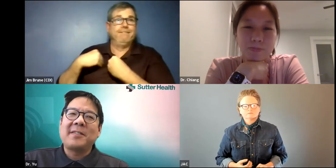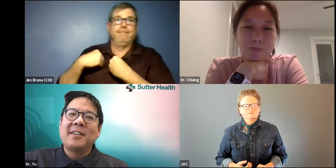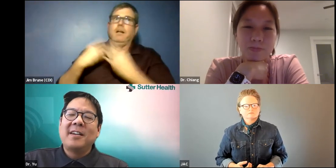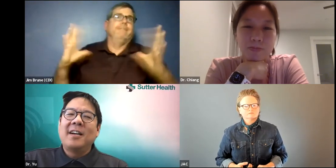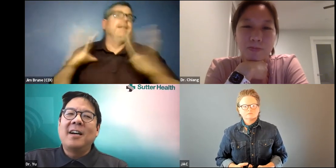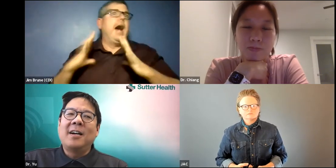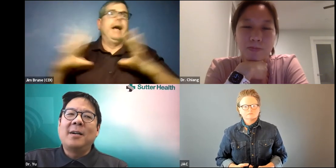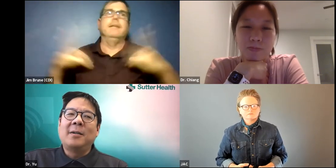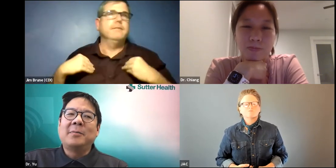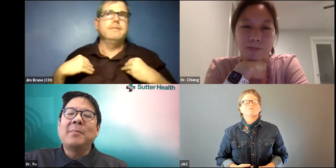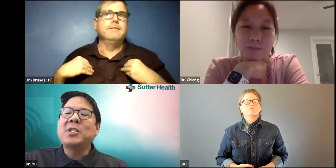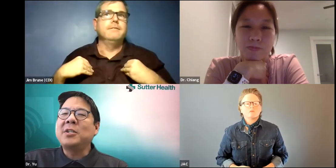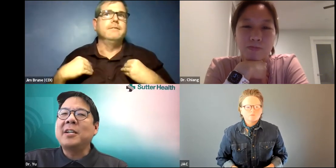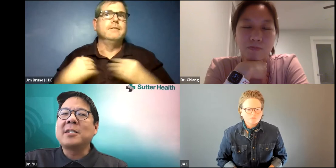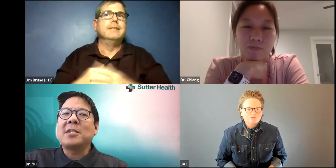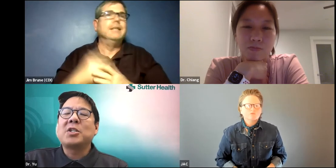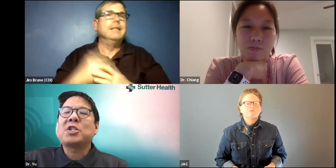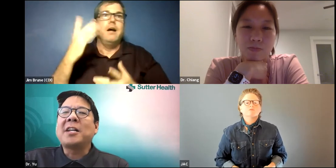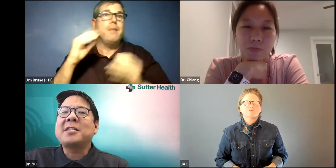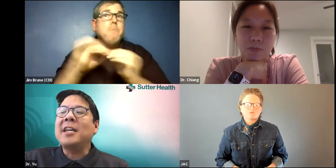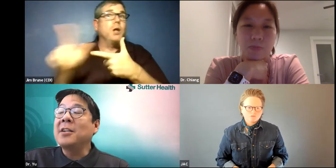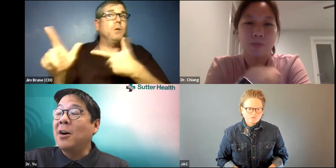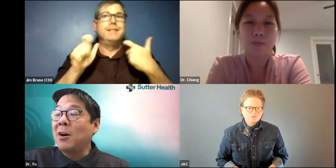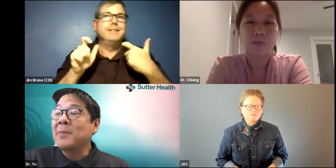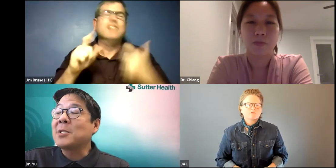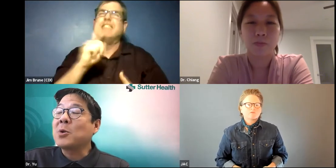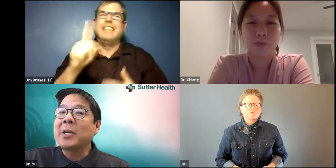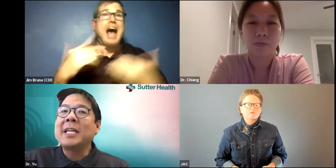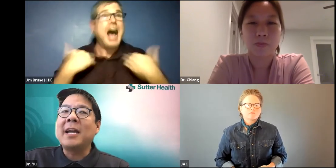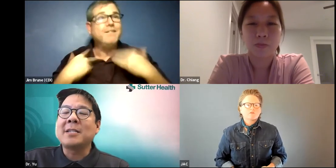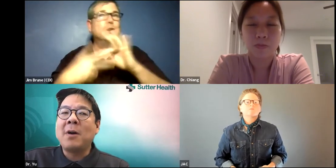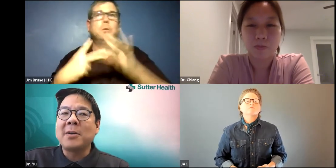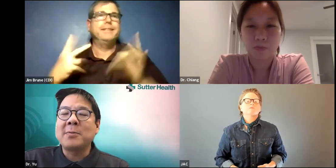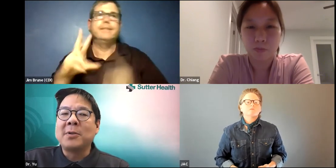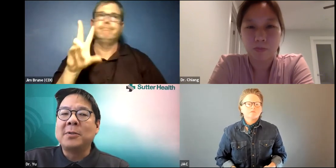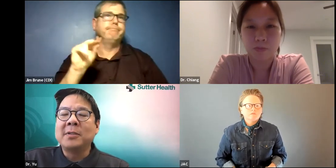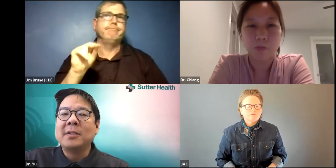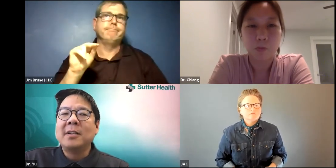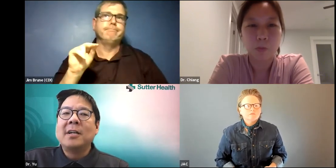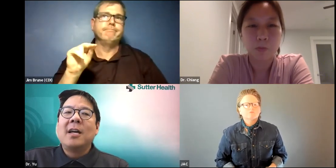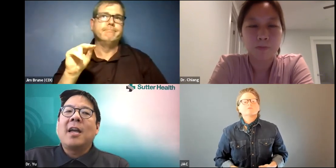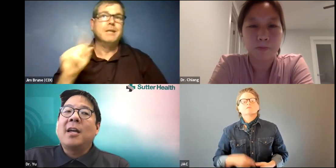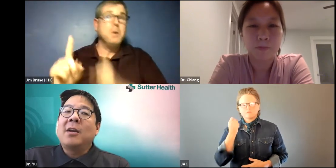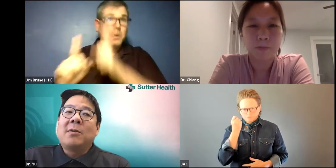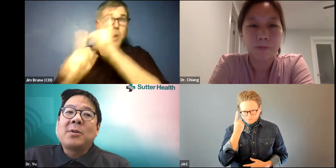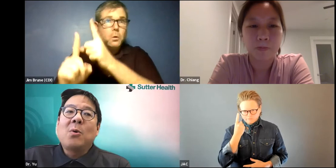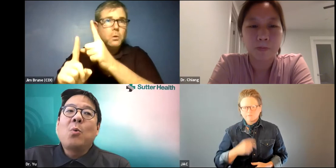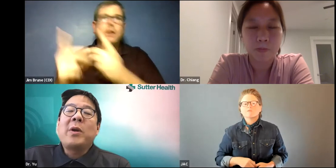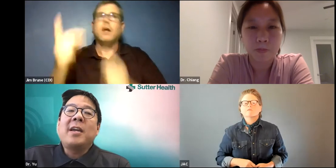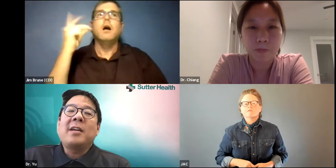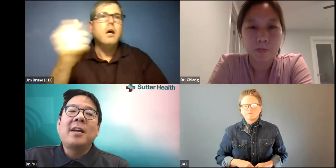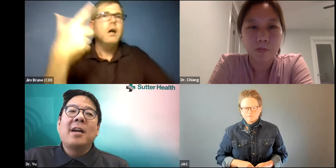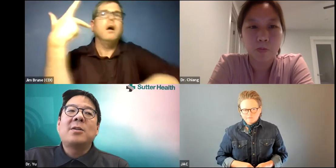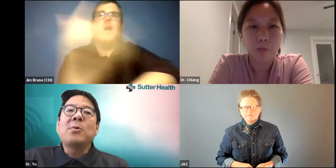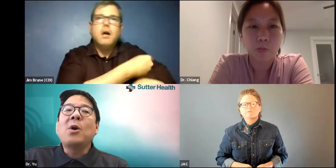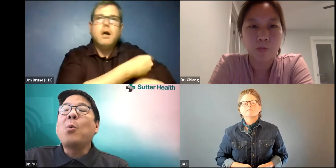choice. The mission is shots in arms as quickly as possible. And also,